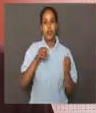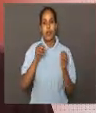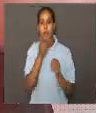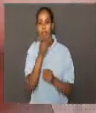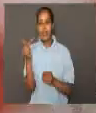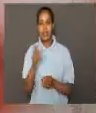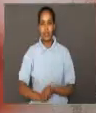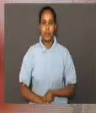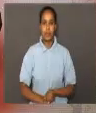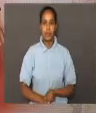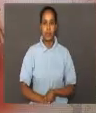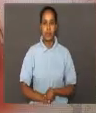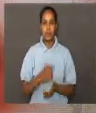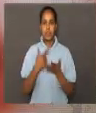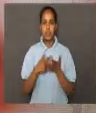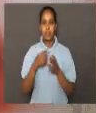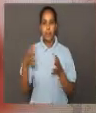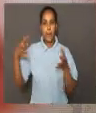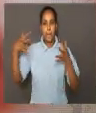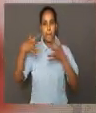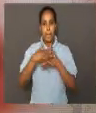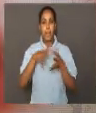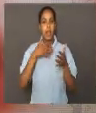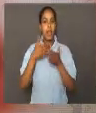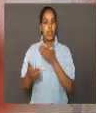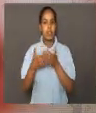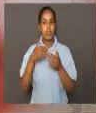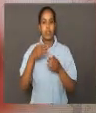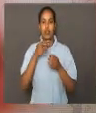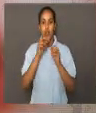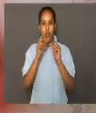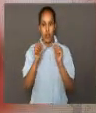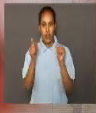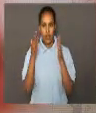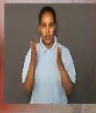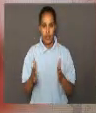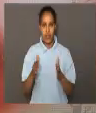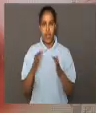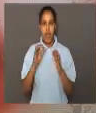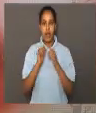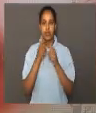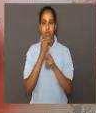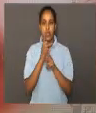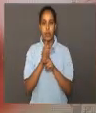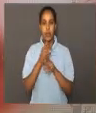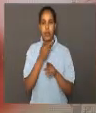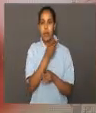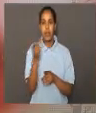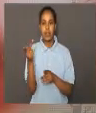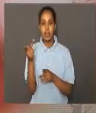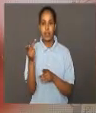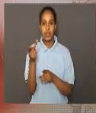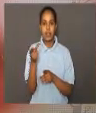particles. This makes for easy solubility and helps to keep particles in